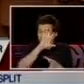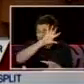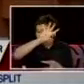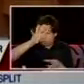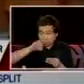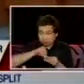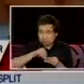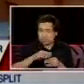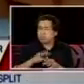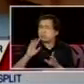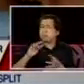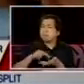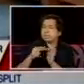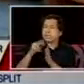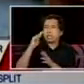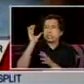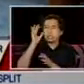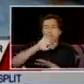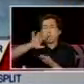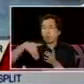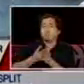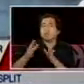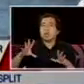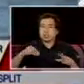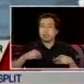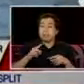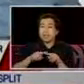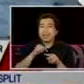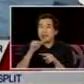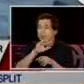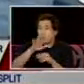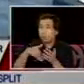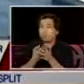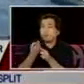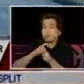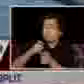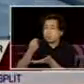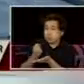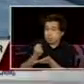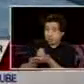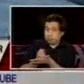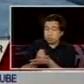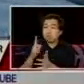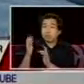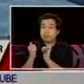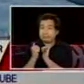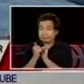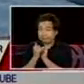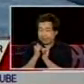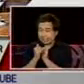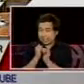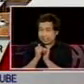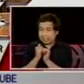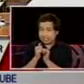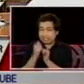yun natanggap ni Chief Justice, no? Pero hindi lahat yun ay income. Ang kalakihan daw noon, according to